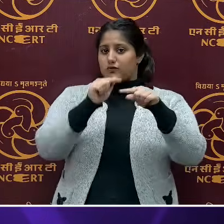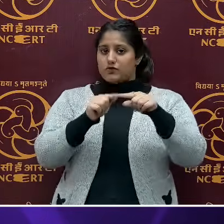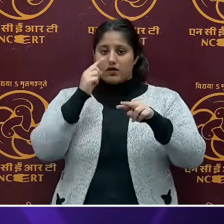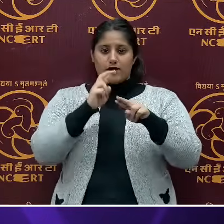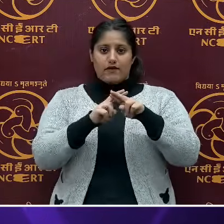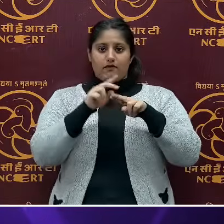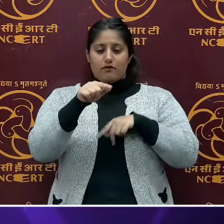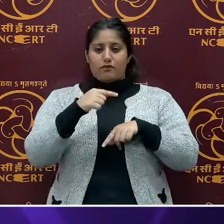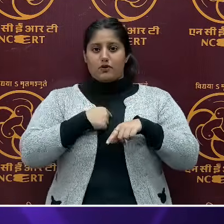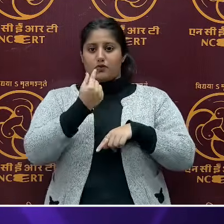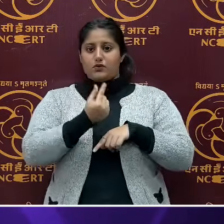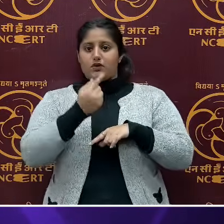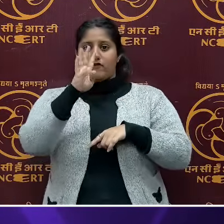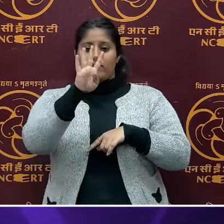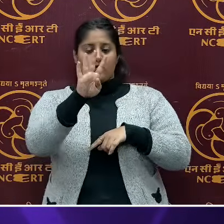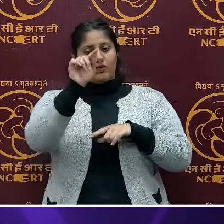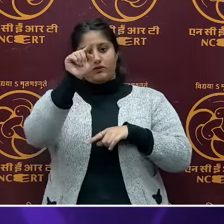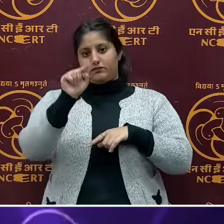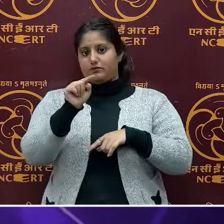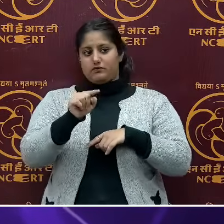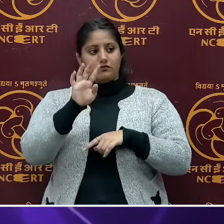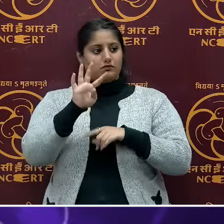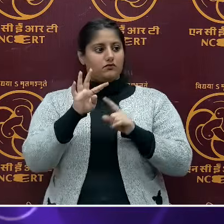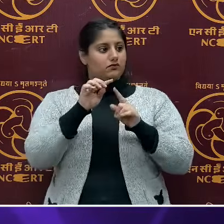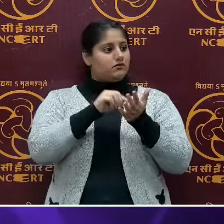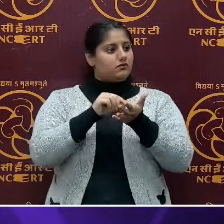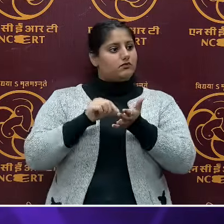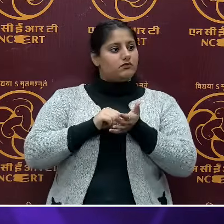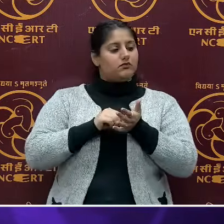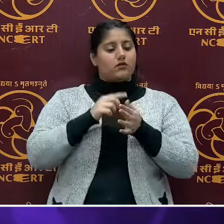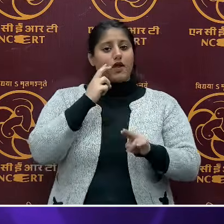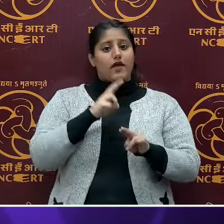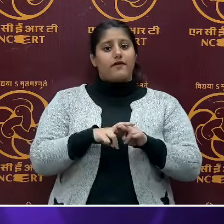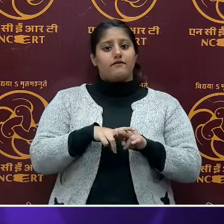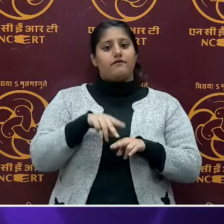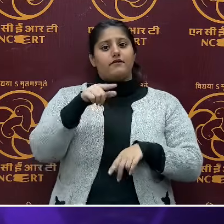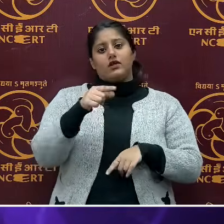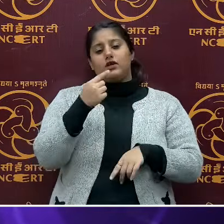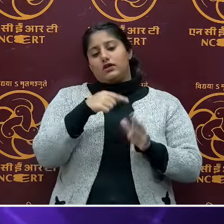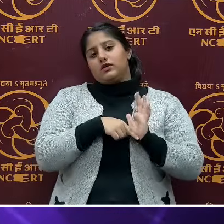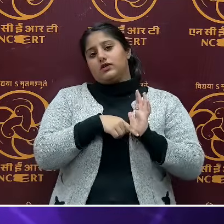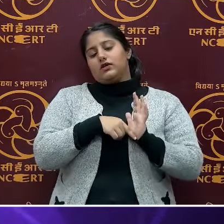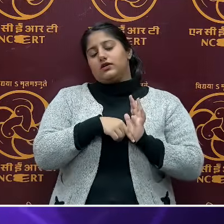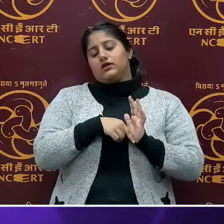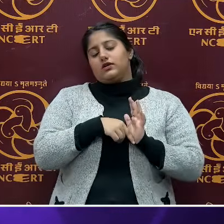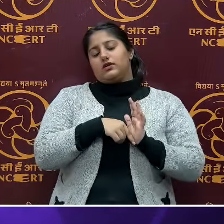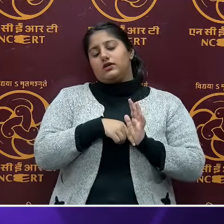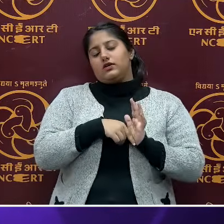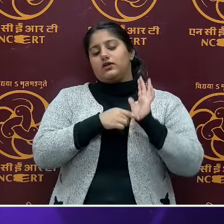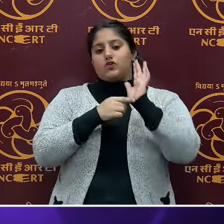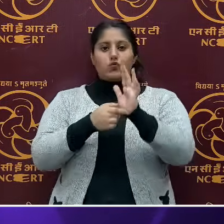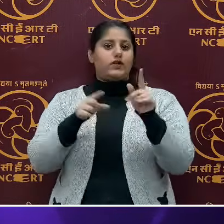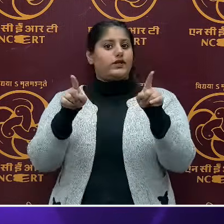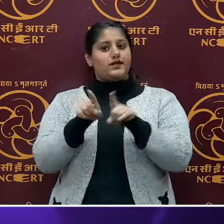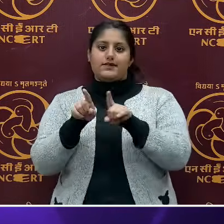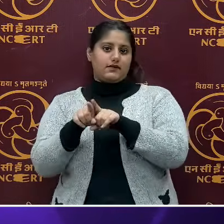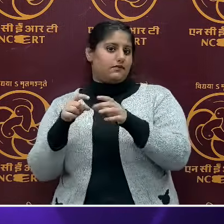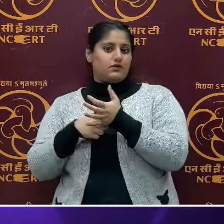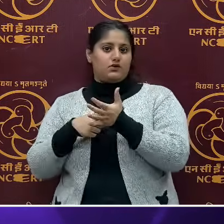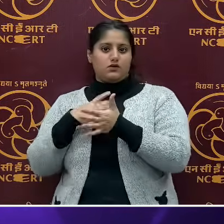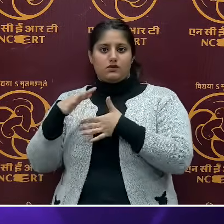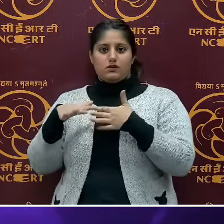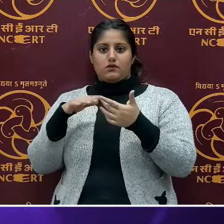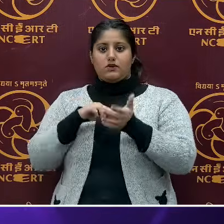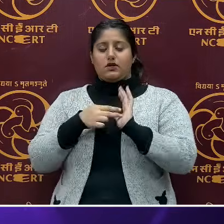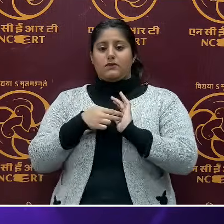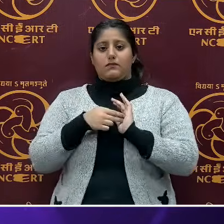to use these 4 dots. Okay. Fine. If they represent the same relationship, two ratios means A